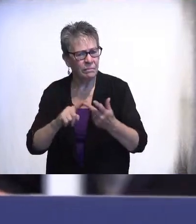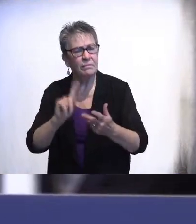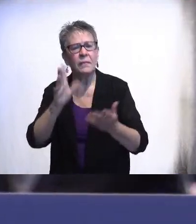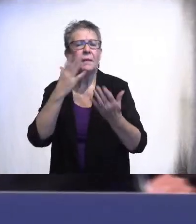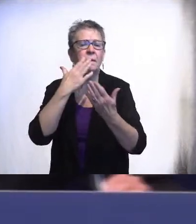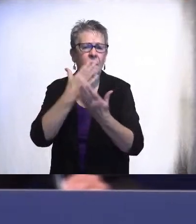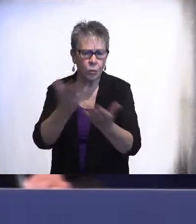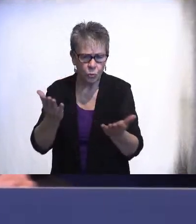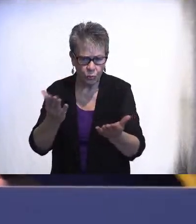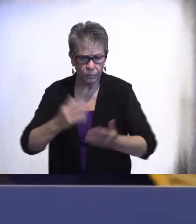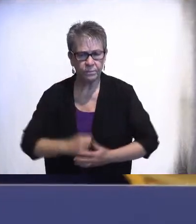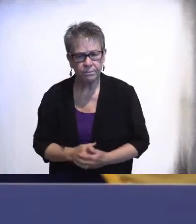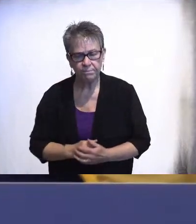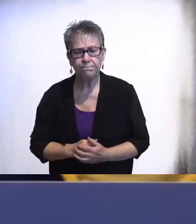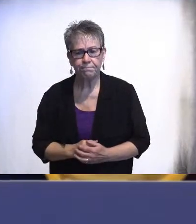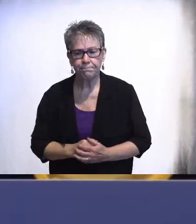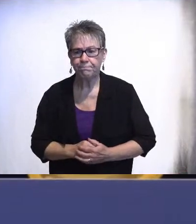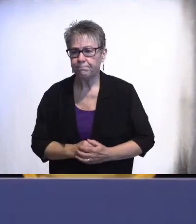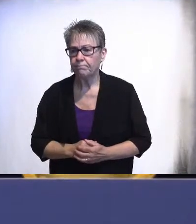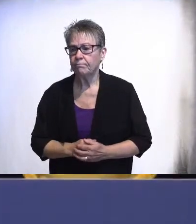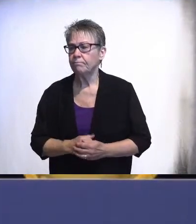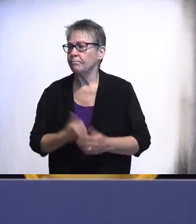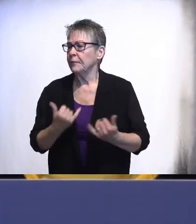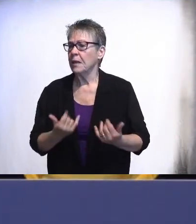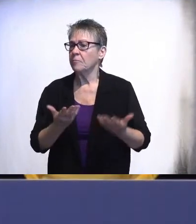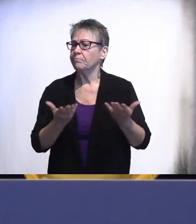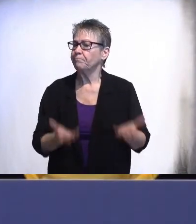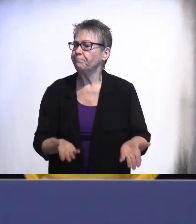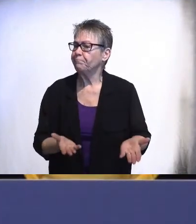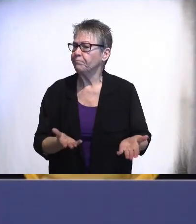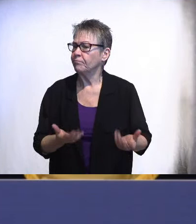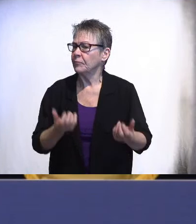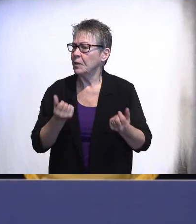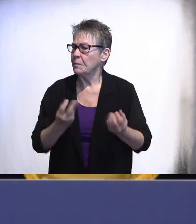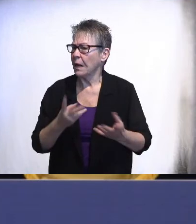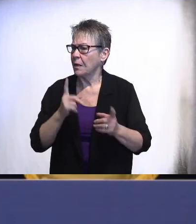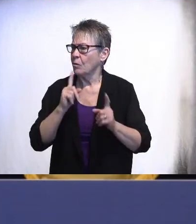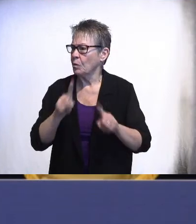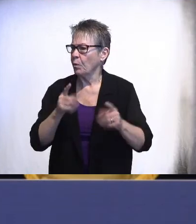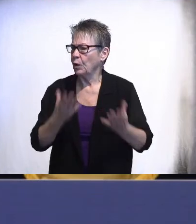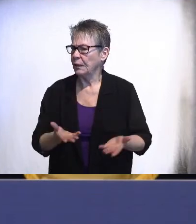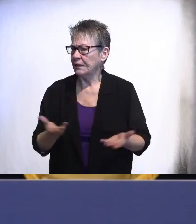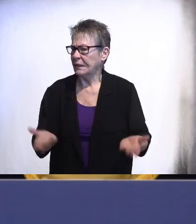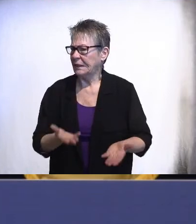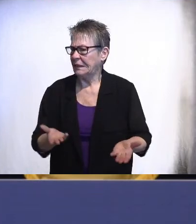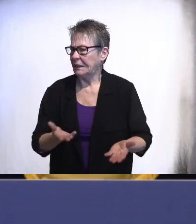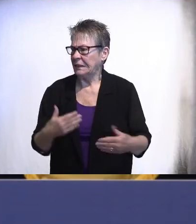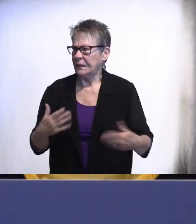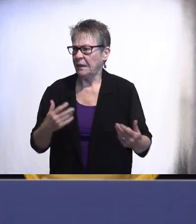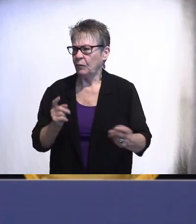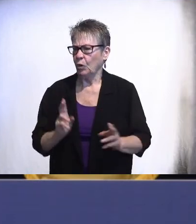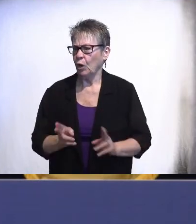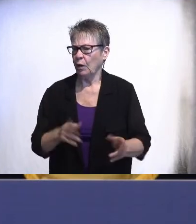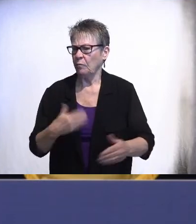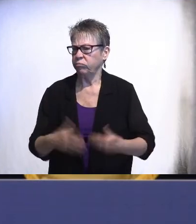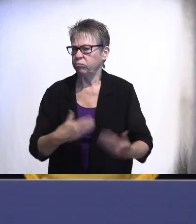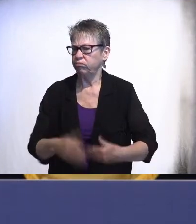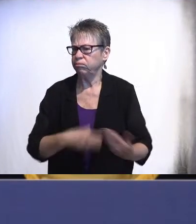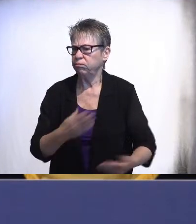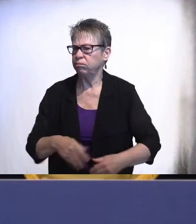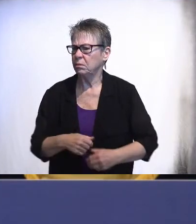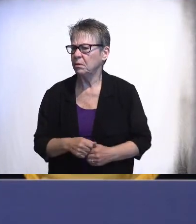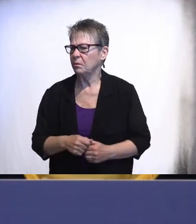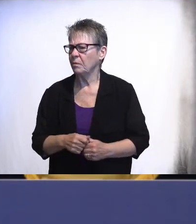interest of time, we'll move right along. We got a big crowd with us today. Pat, any postmortem on the storm on Friday?